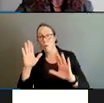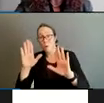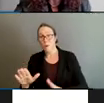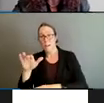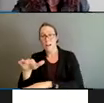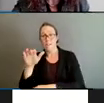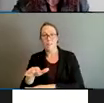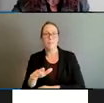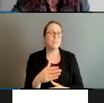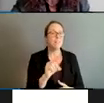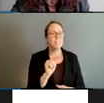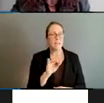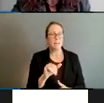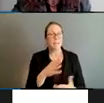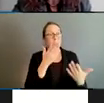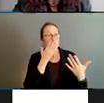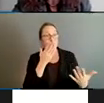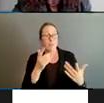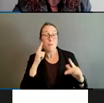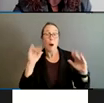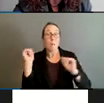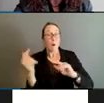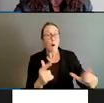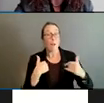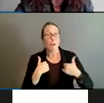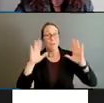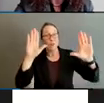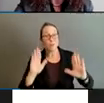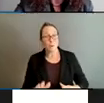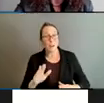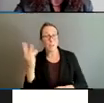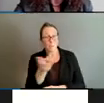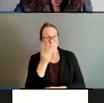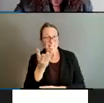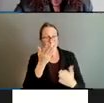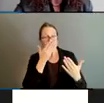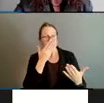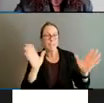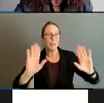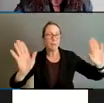a good Wednesday. Have a great Wednesday. Thank you.